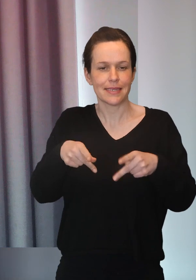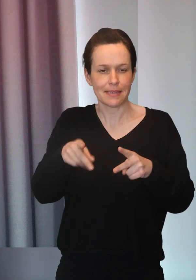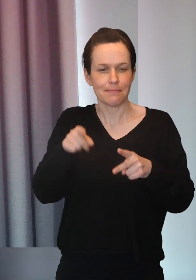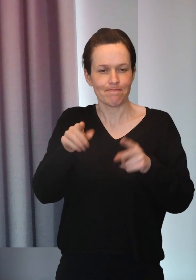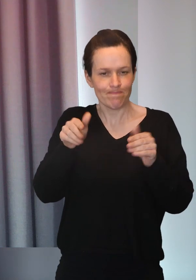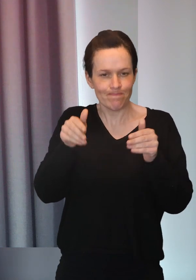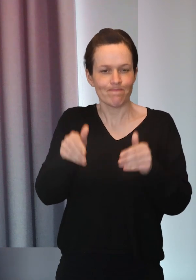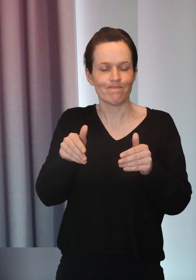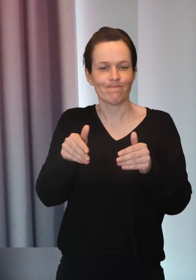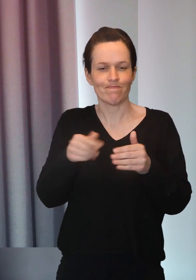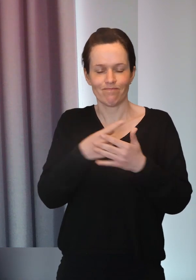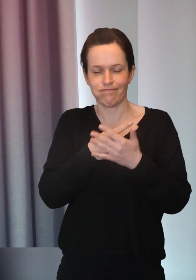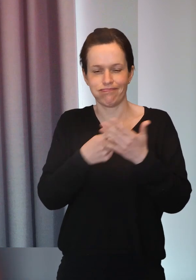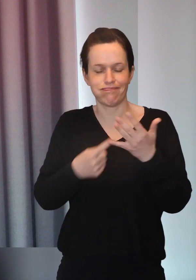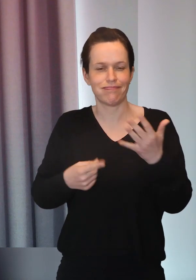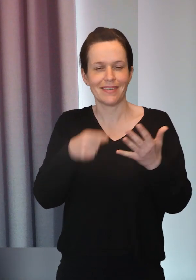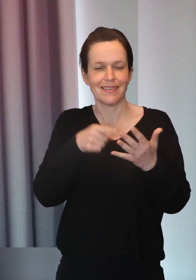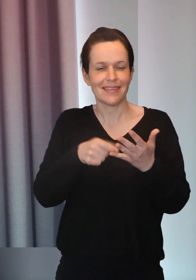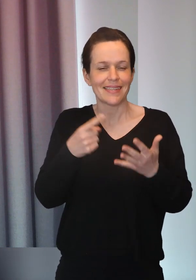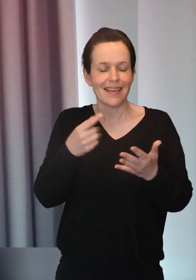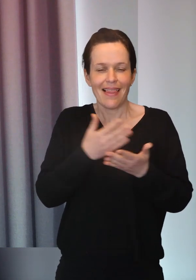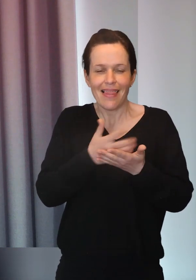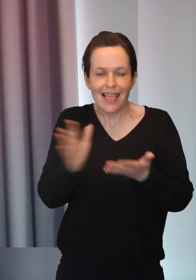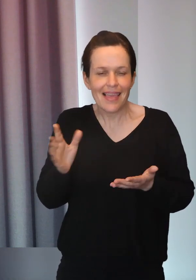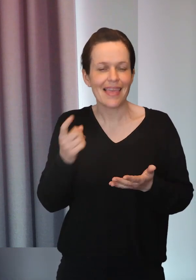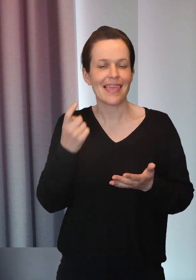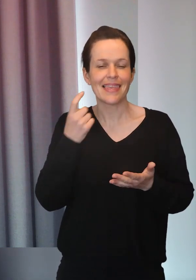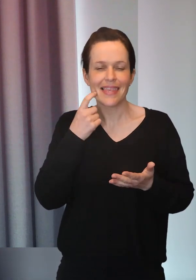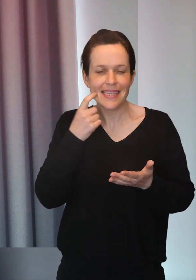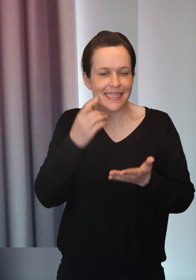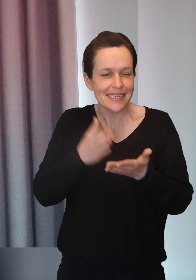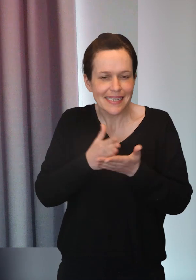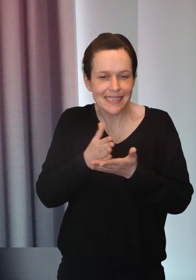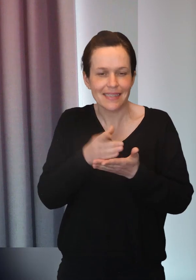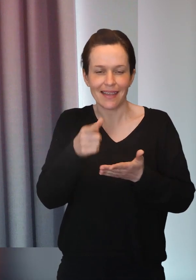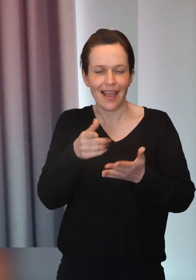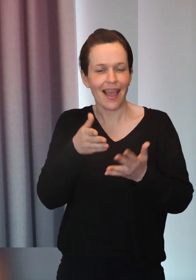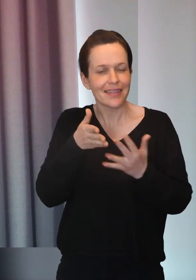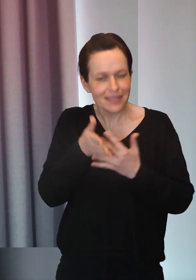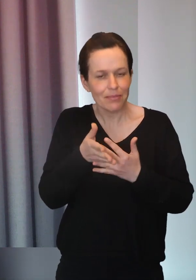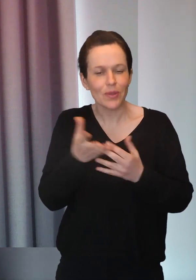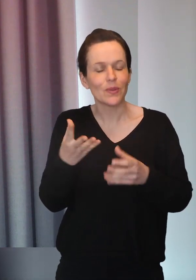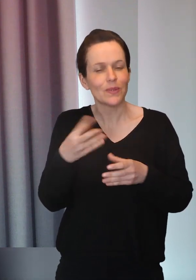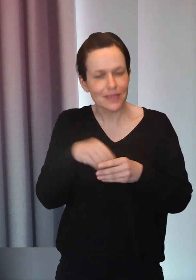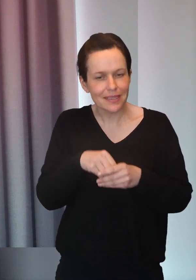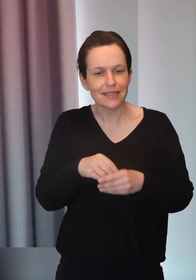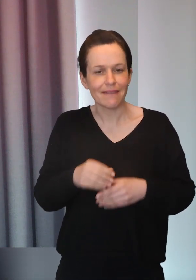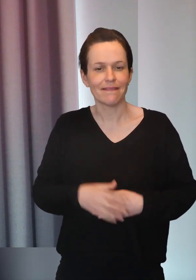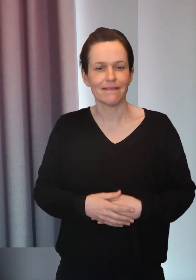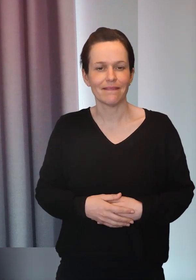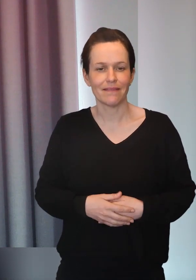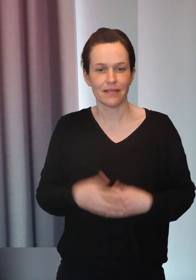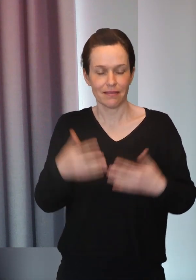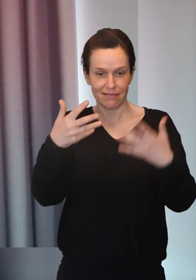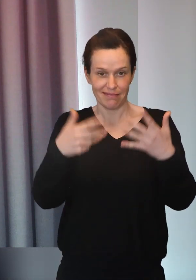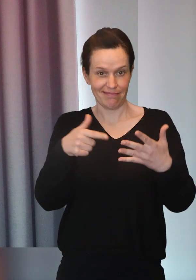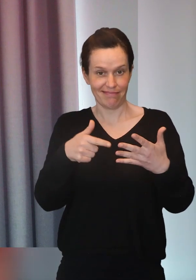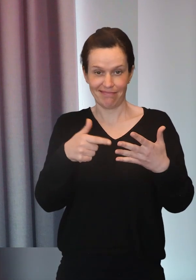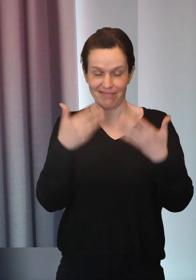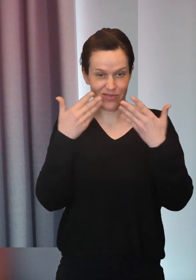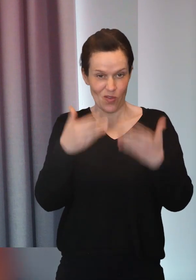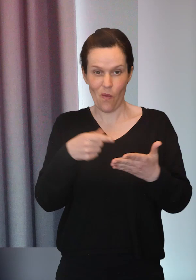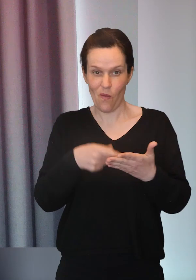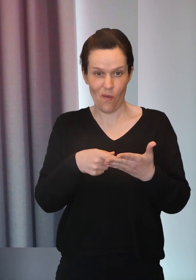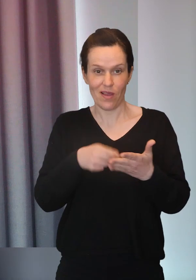offer multilingual function, clearer and easy to navigate paths, and that are accessible and inclusive.